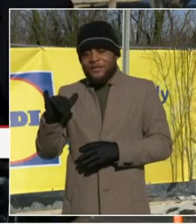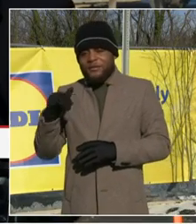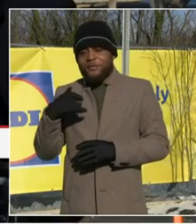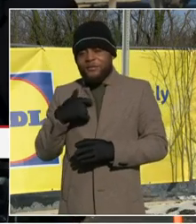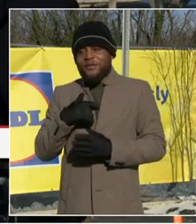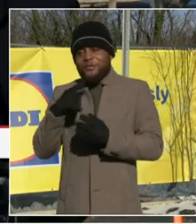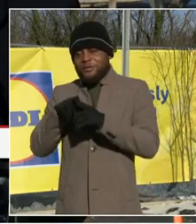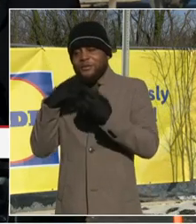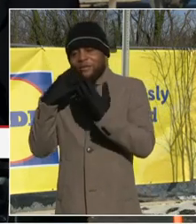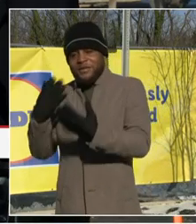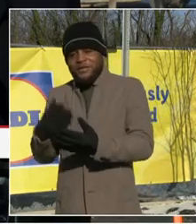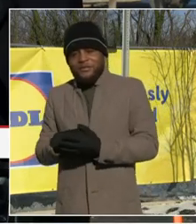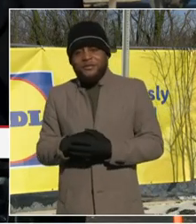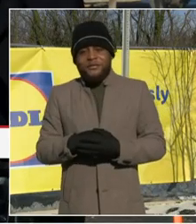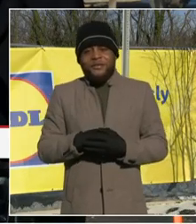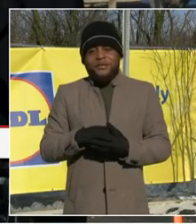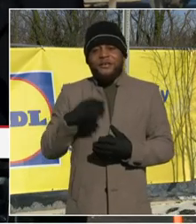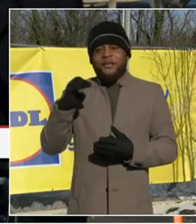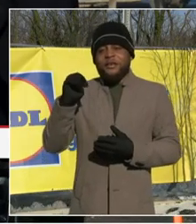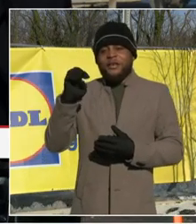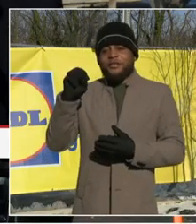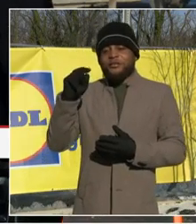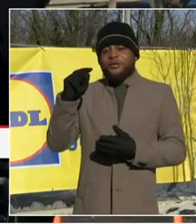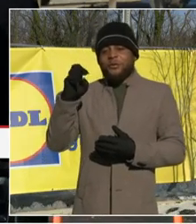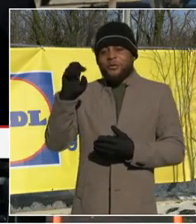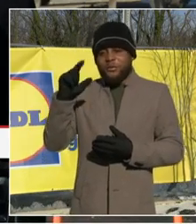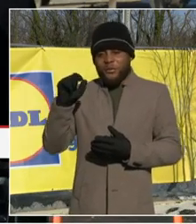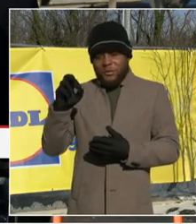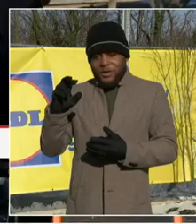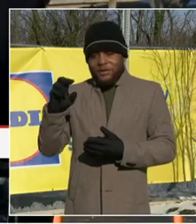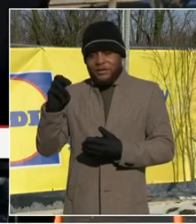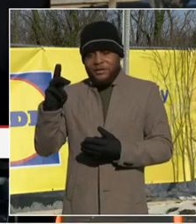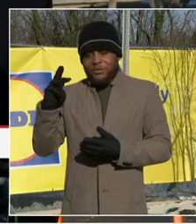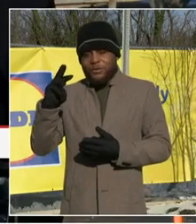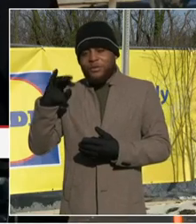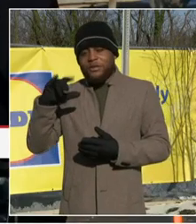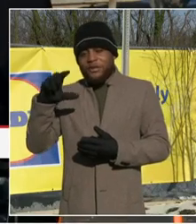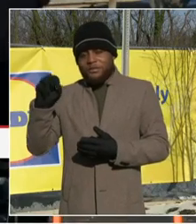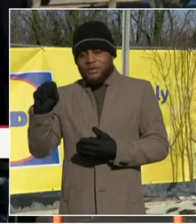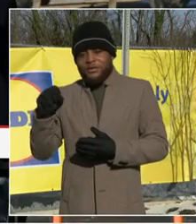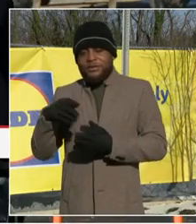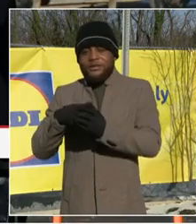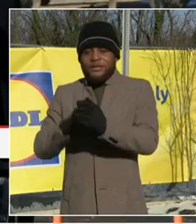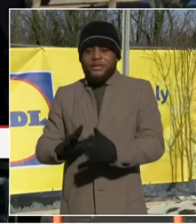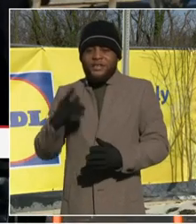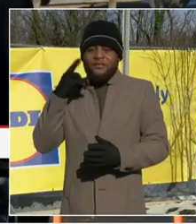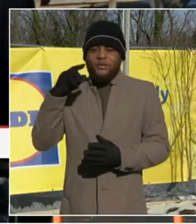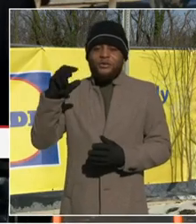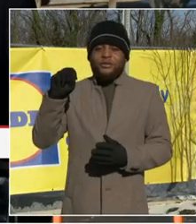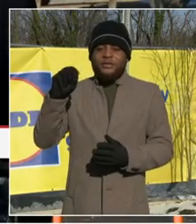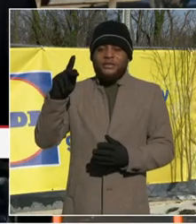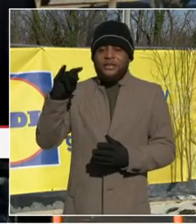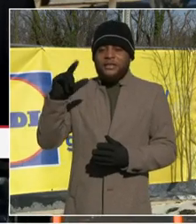Earl Williams is here somewhere, leader of the Skyline Task Force. You get the Perseverance Award as well for